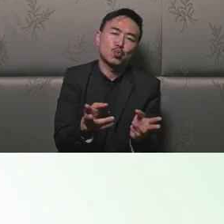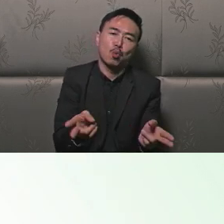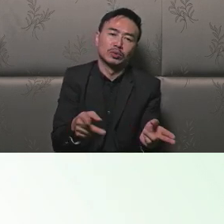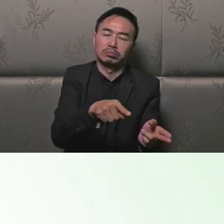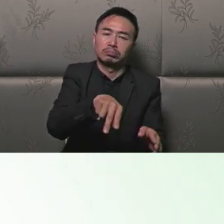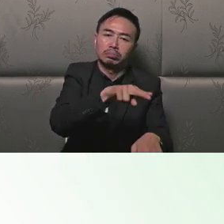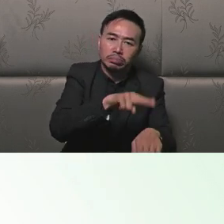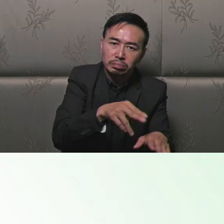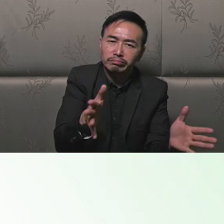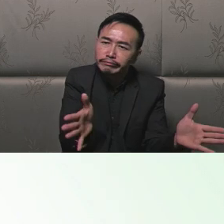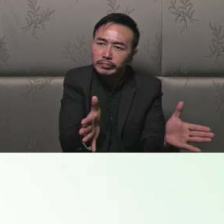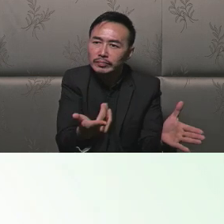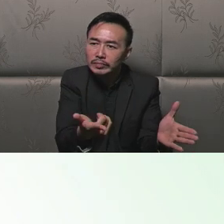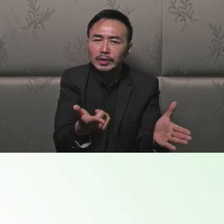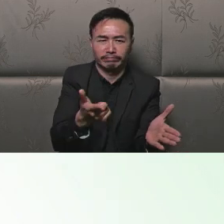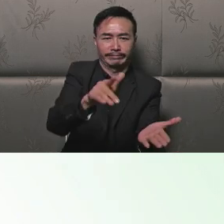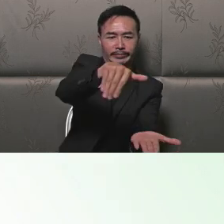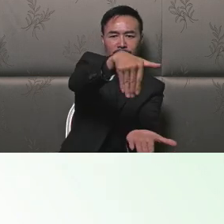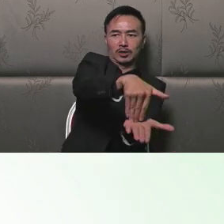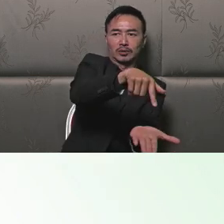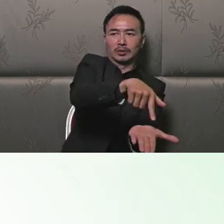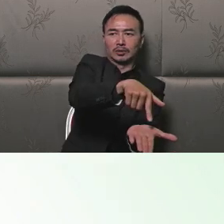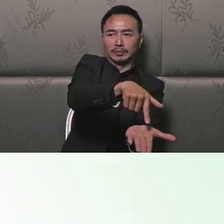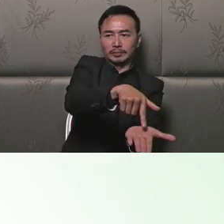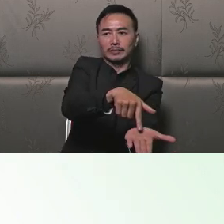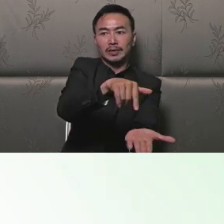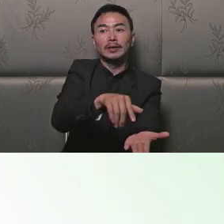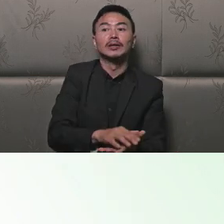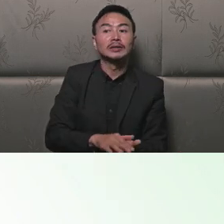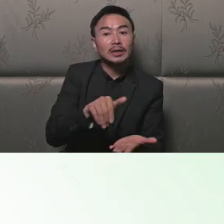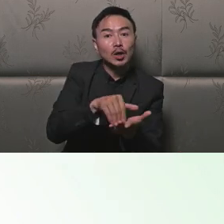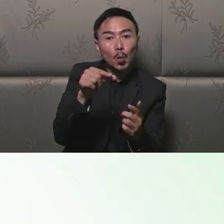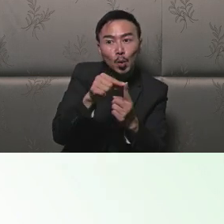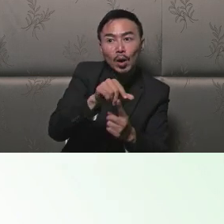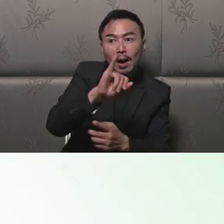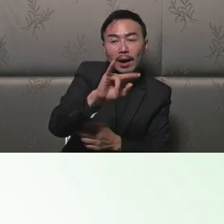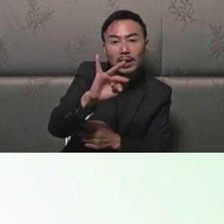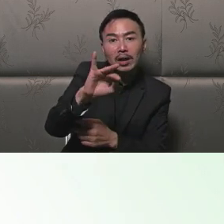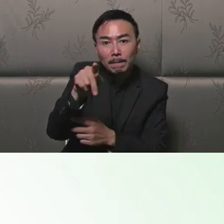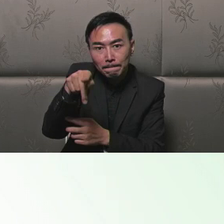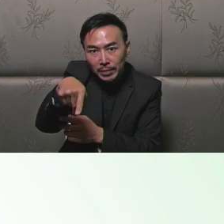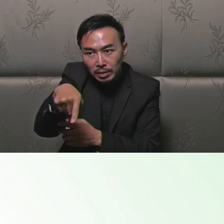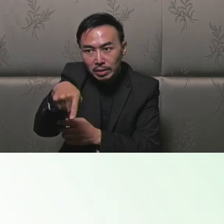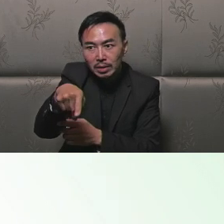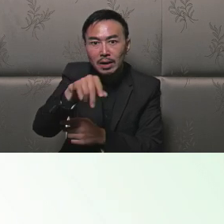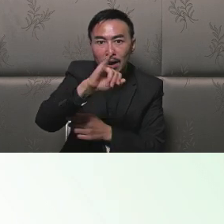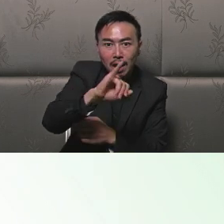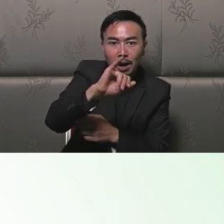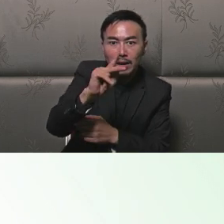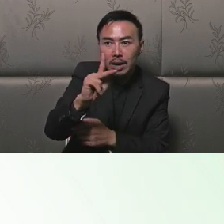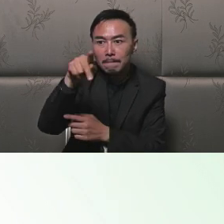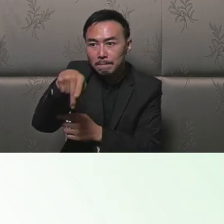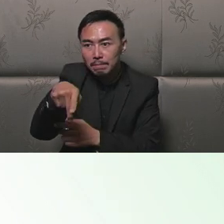curriculum is there to interface. So meaning, we have the formal curriculum, and the